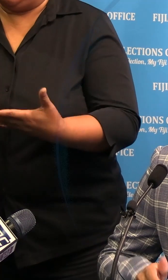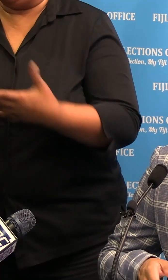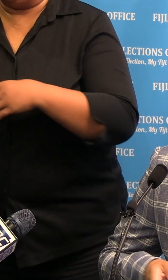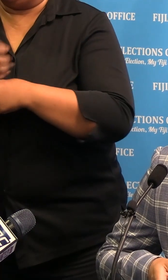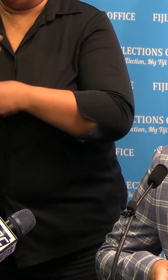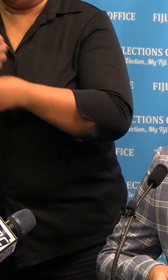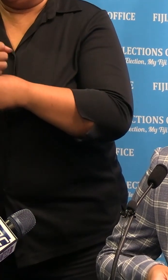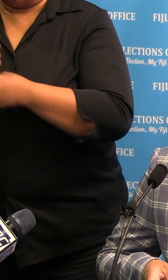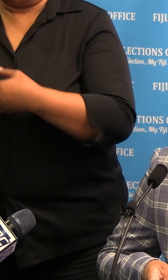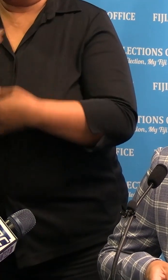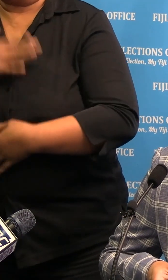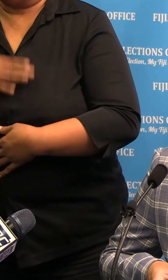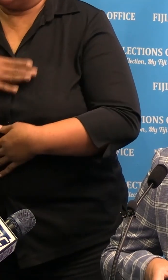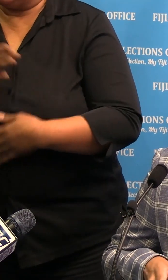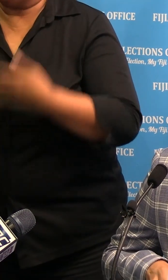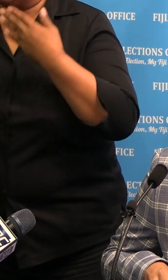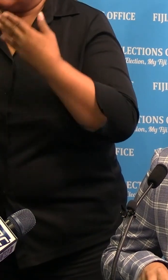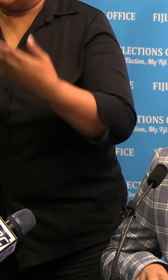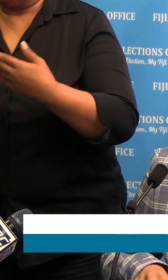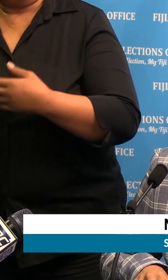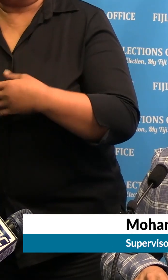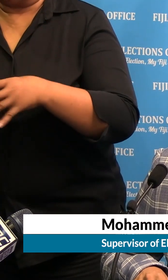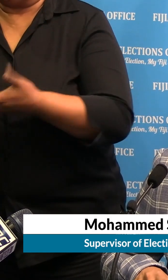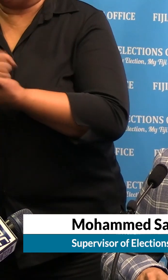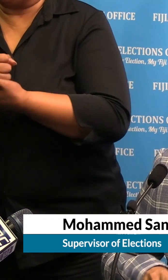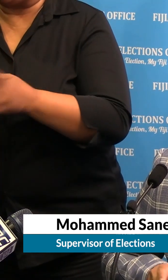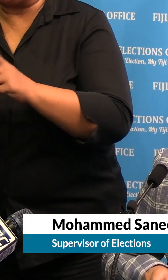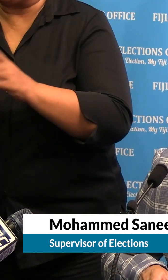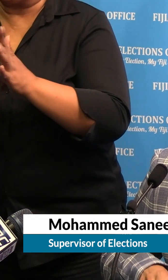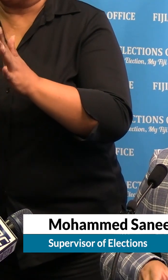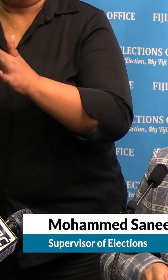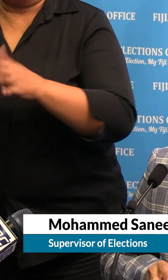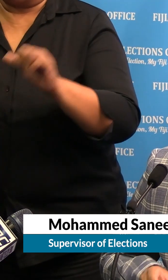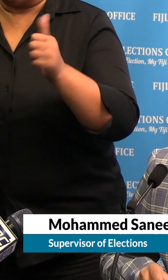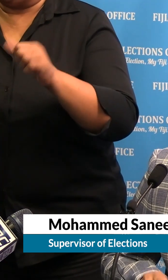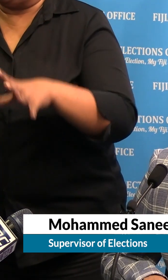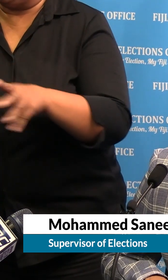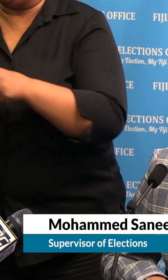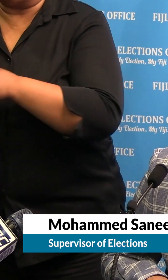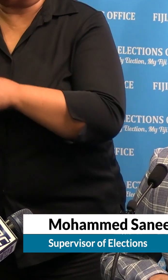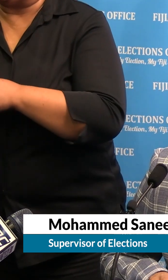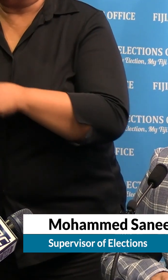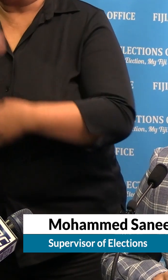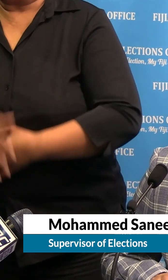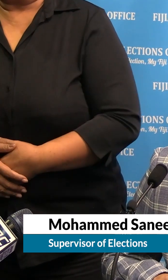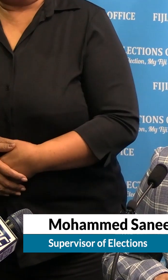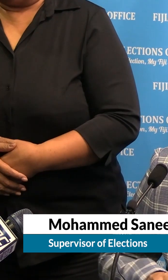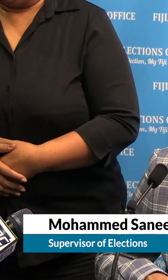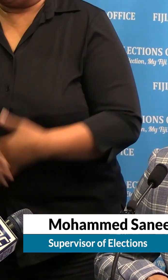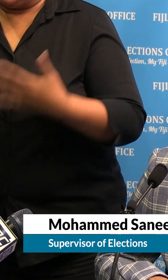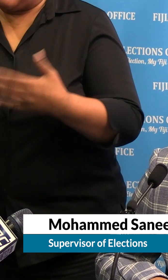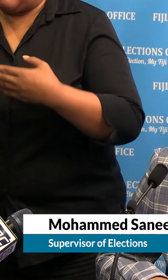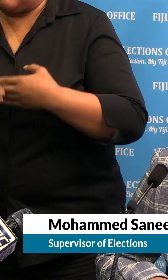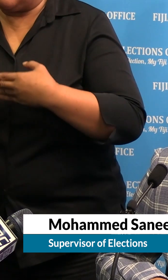to confirm that the Fijian Elections Office has concluded the pre-polling for the 2022 general election. Effectively, ladies and gentlemen, we are now 3 days